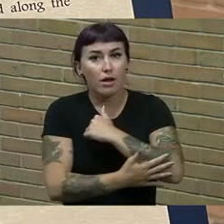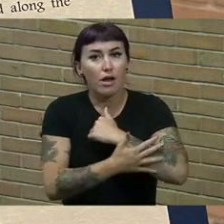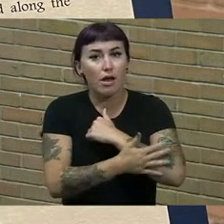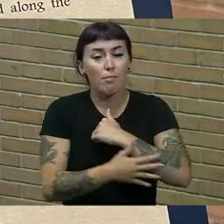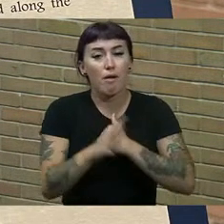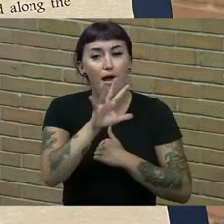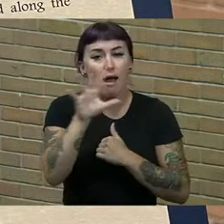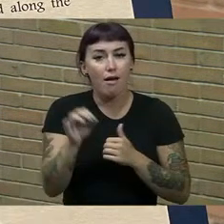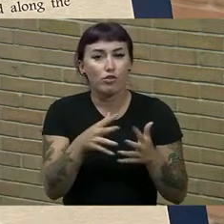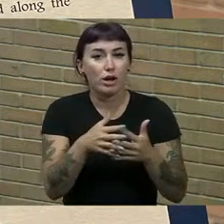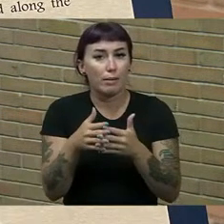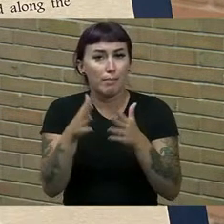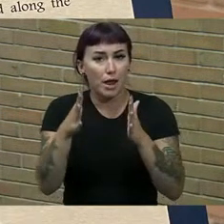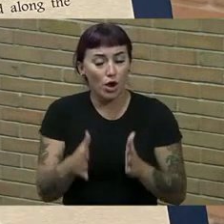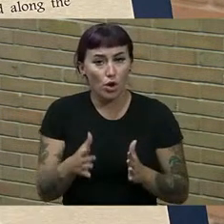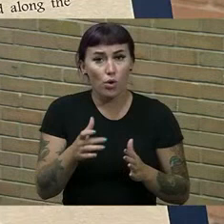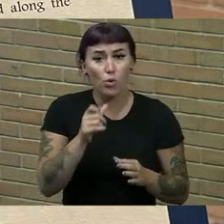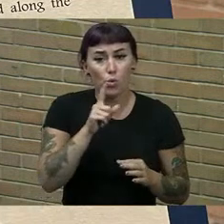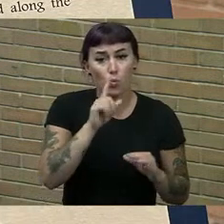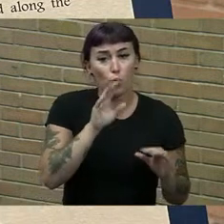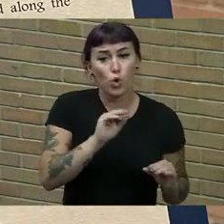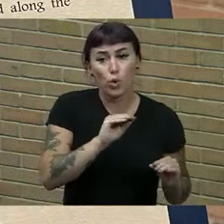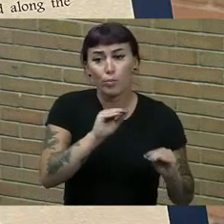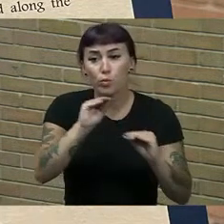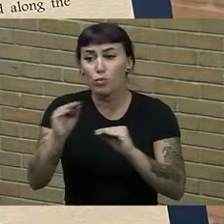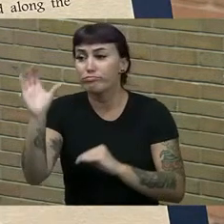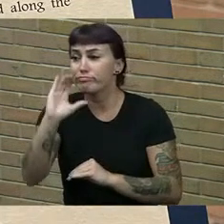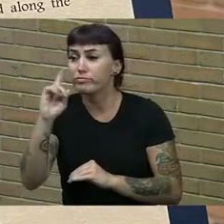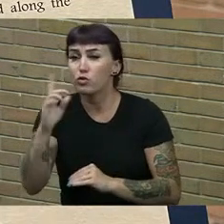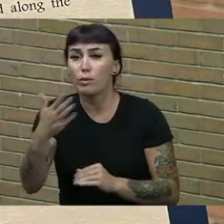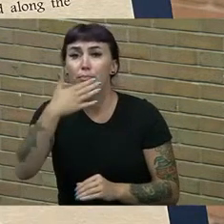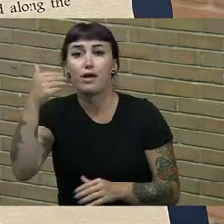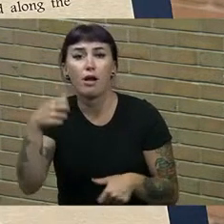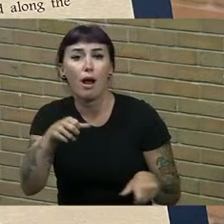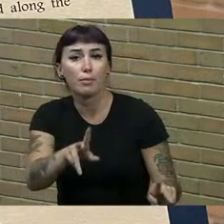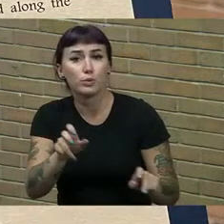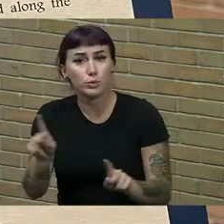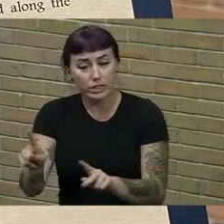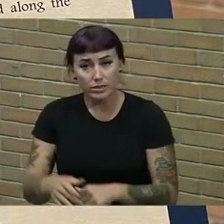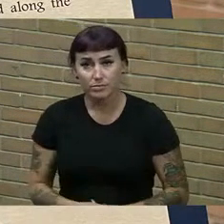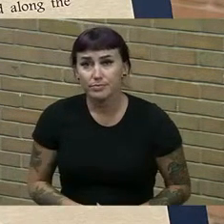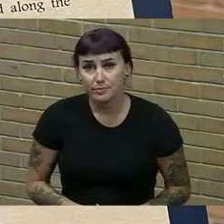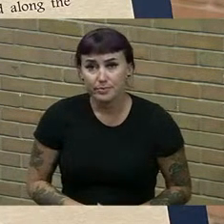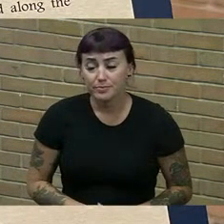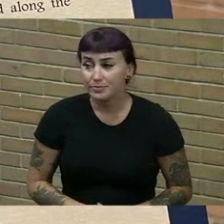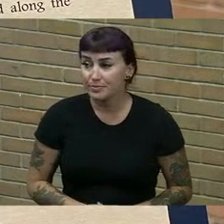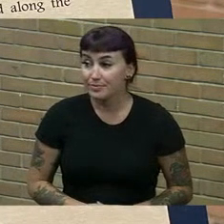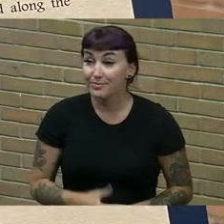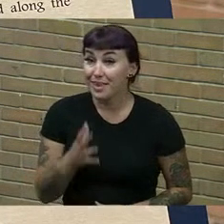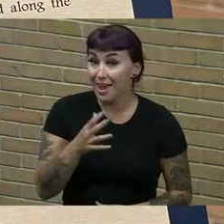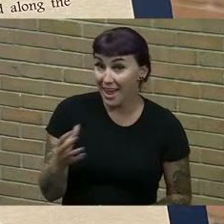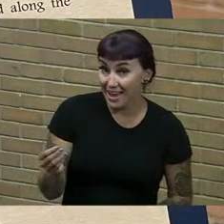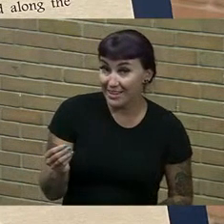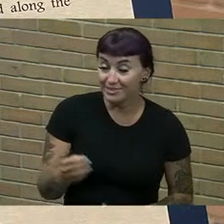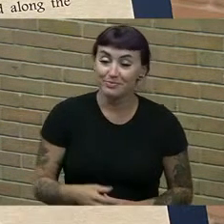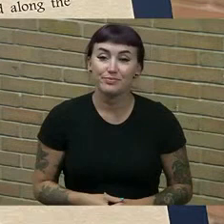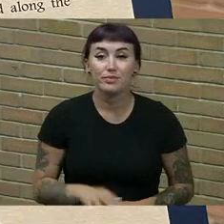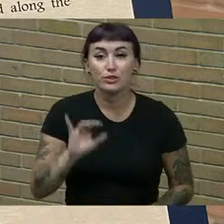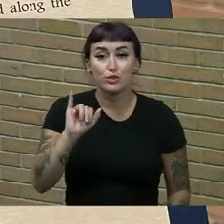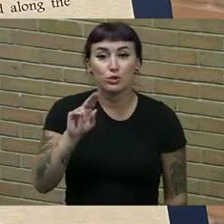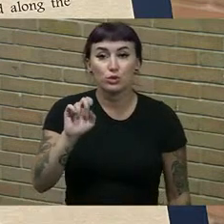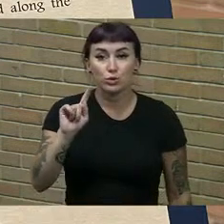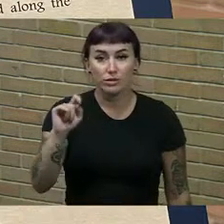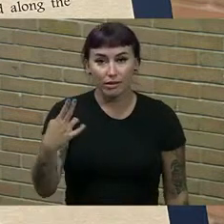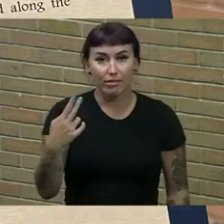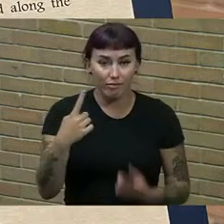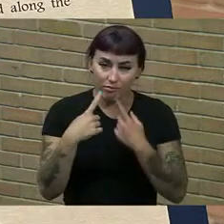African Americans moving in search of better opportunities. And whereas Juneteenth